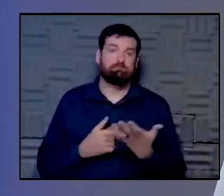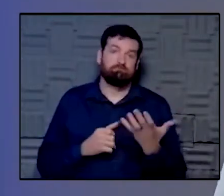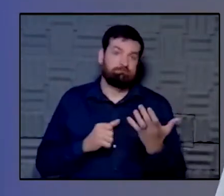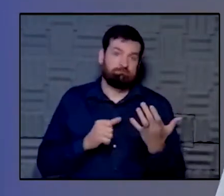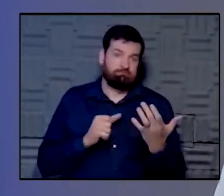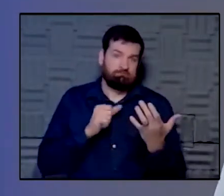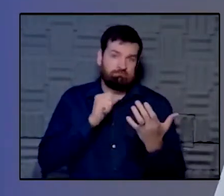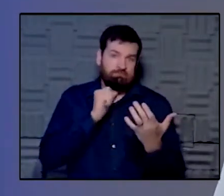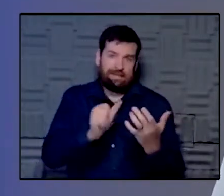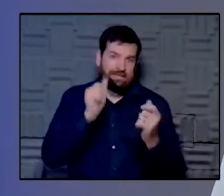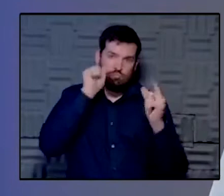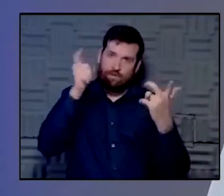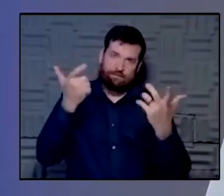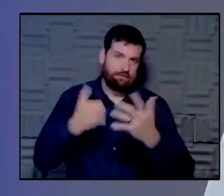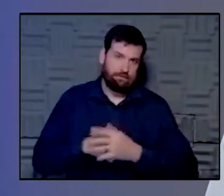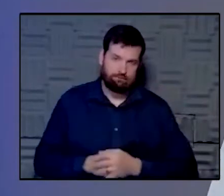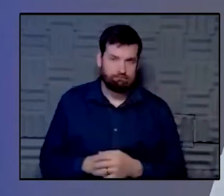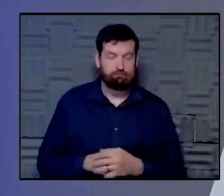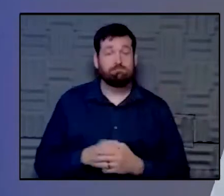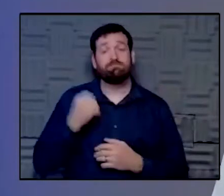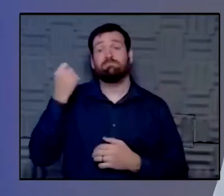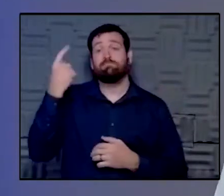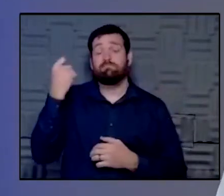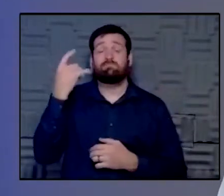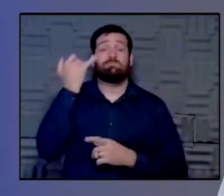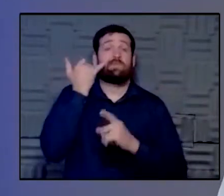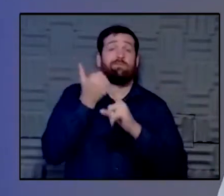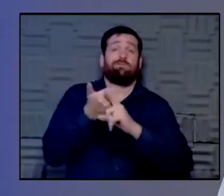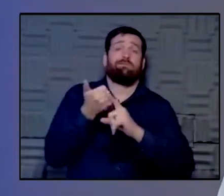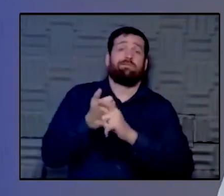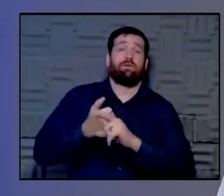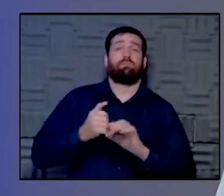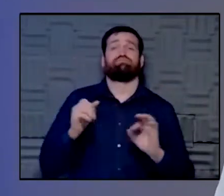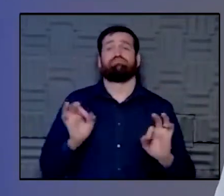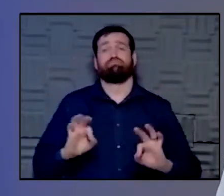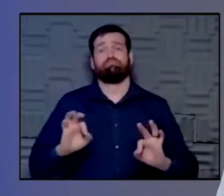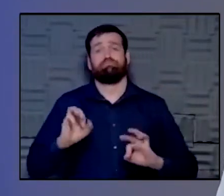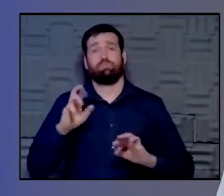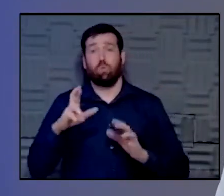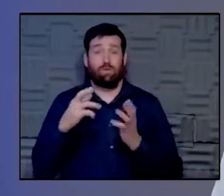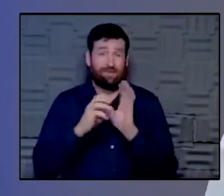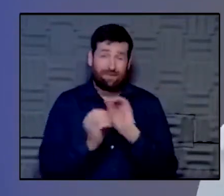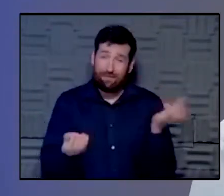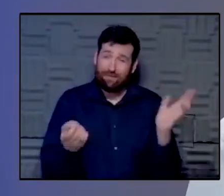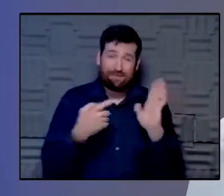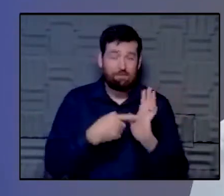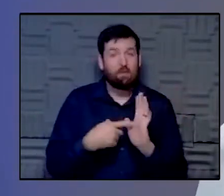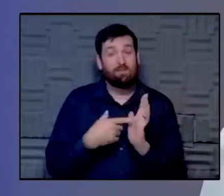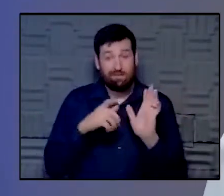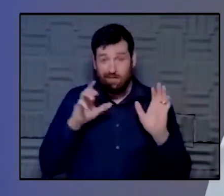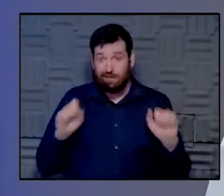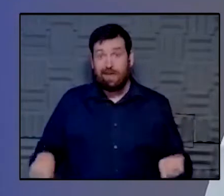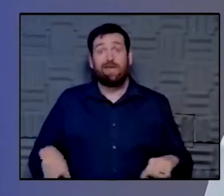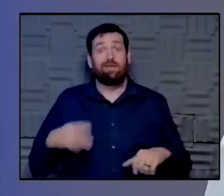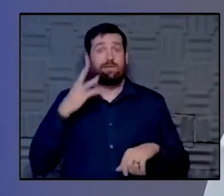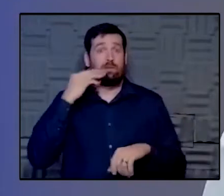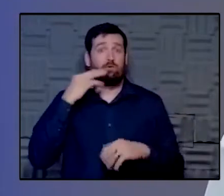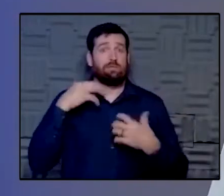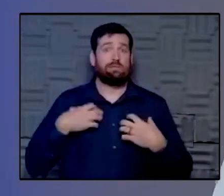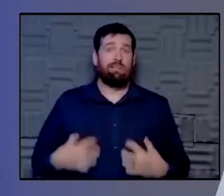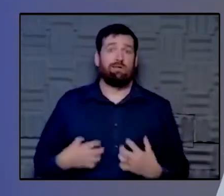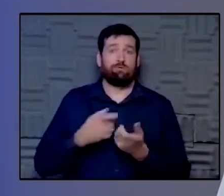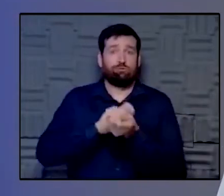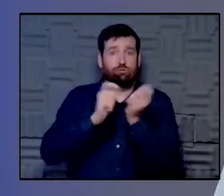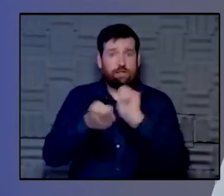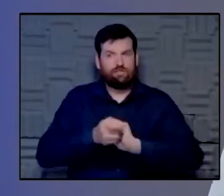unexpected either. And people with mild or hardly any symptoms can have changes to their lungs, as can people who've had severe